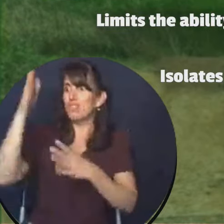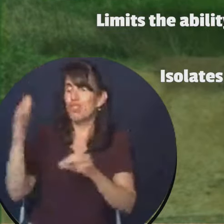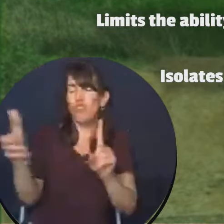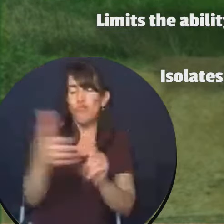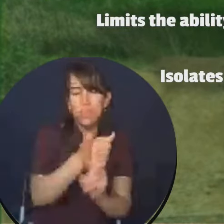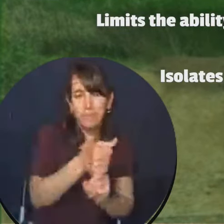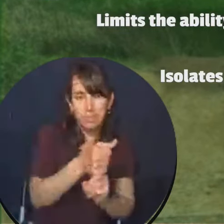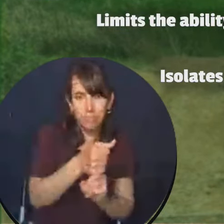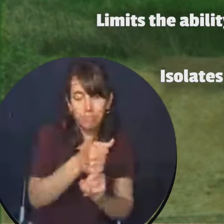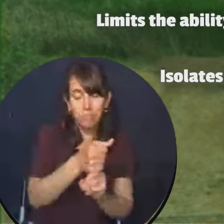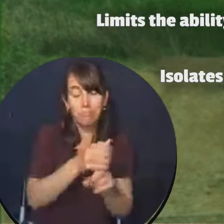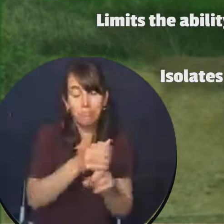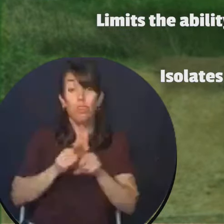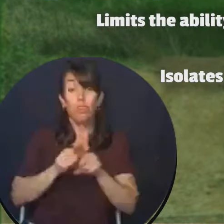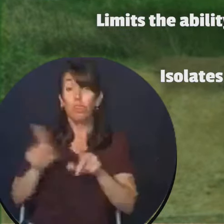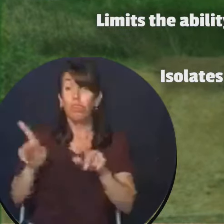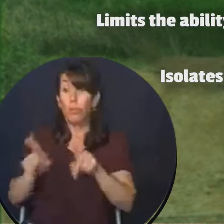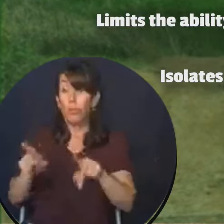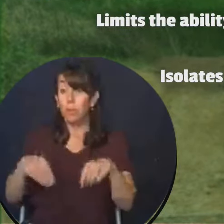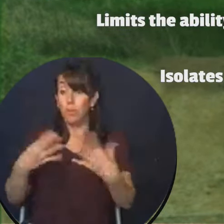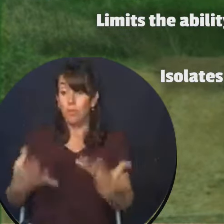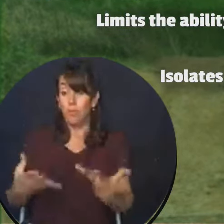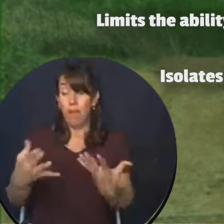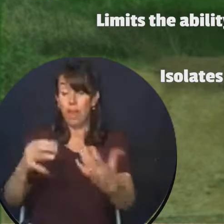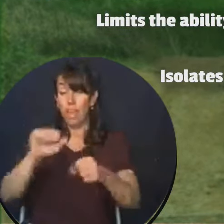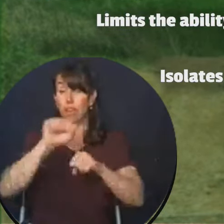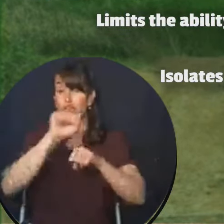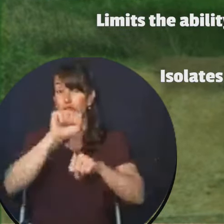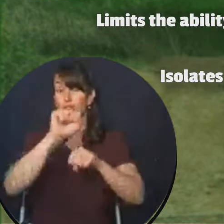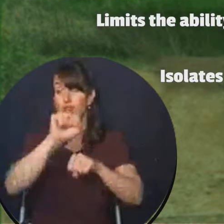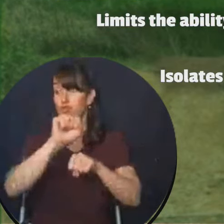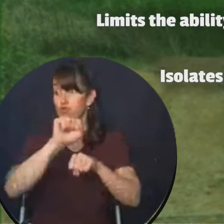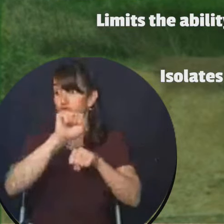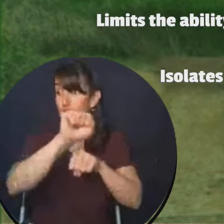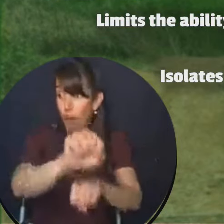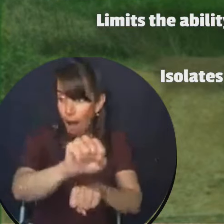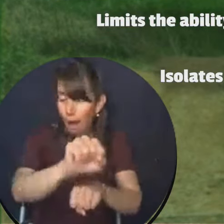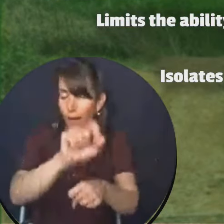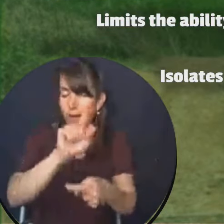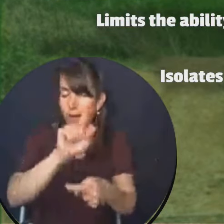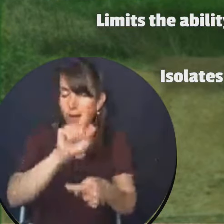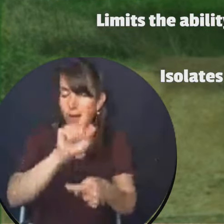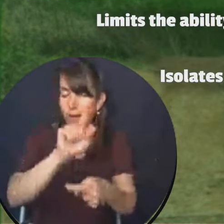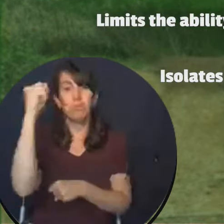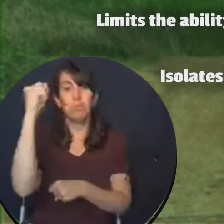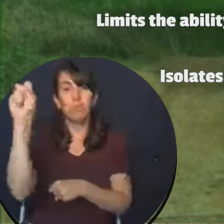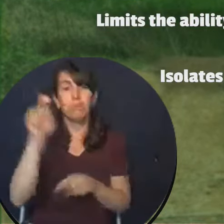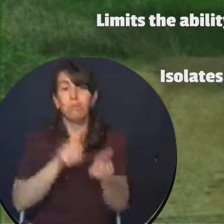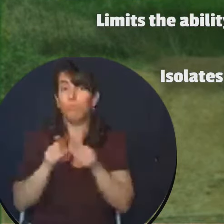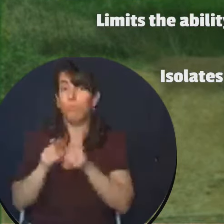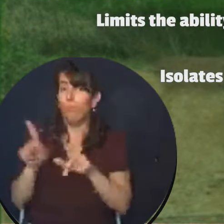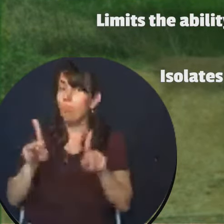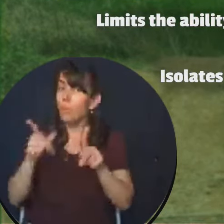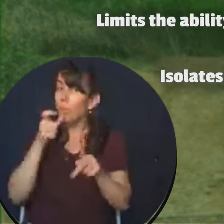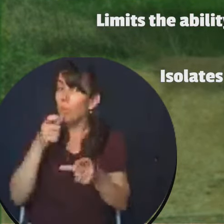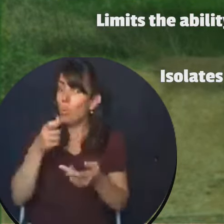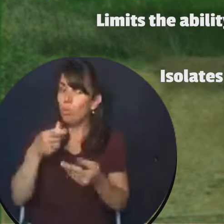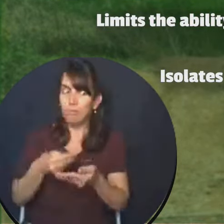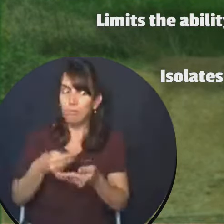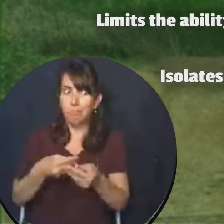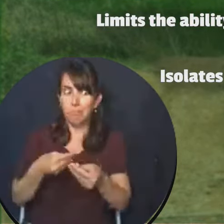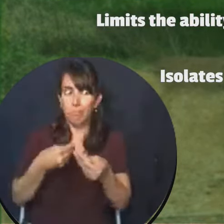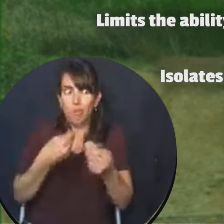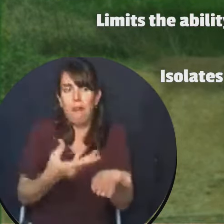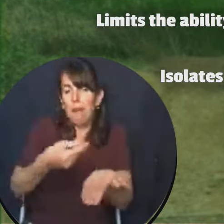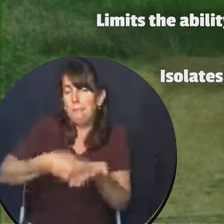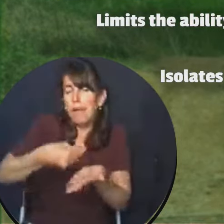people can go to the jail. It's also the people who fund these organizations. It's the people who talk about them